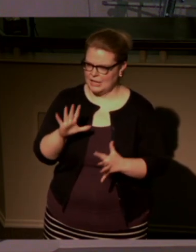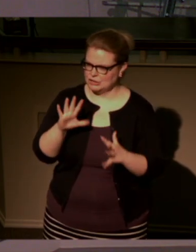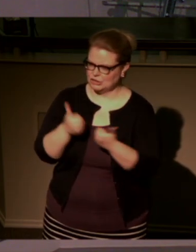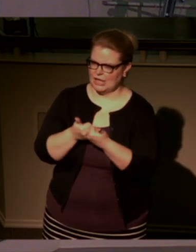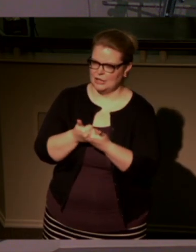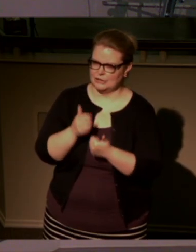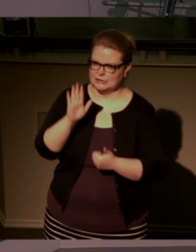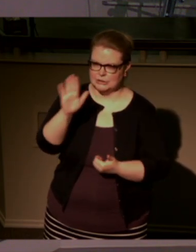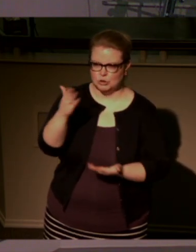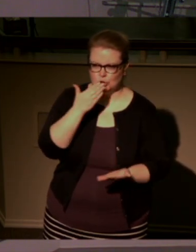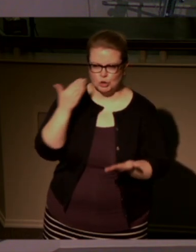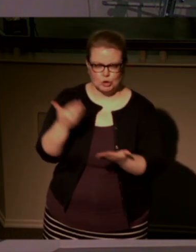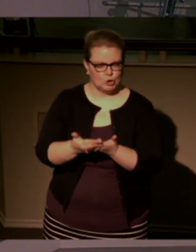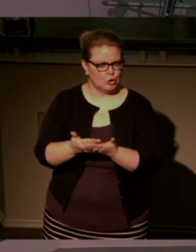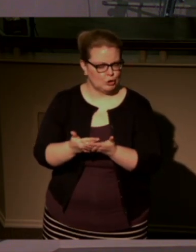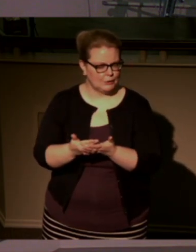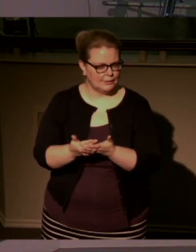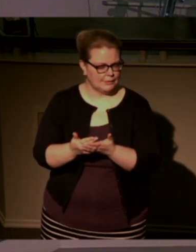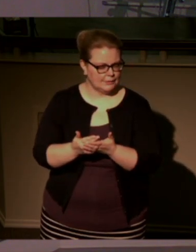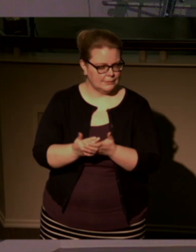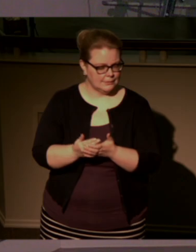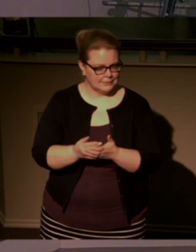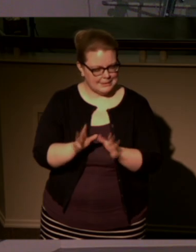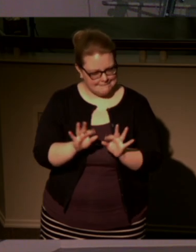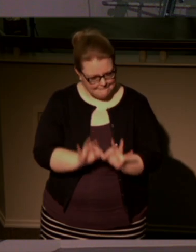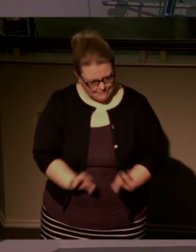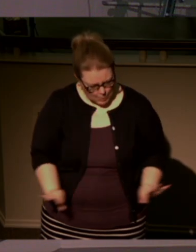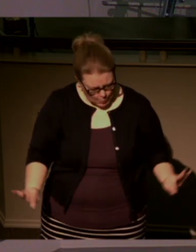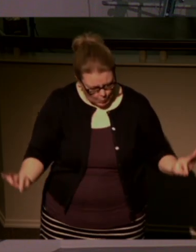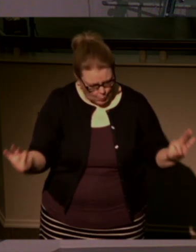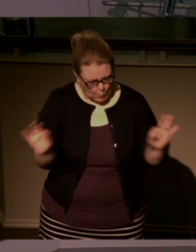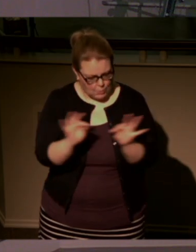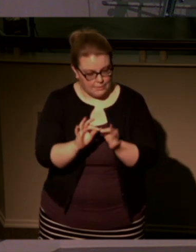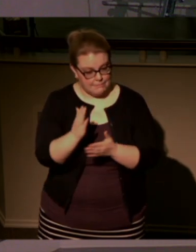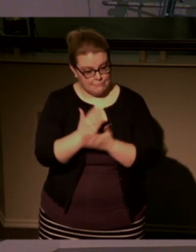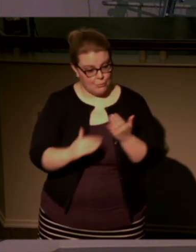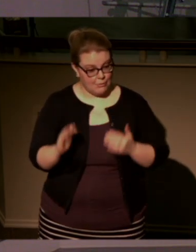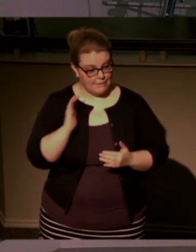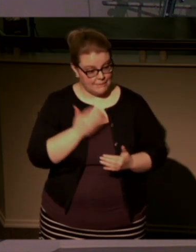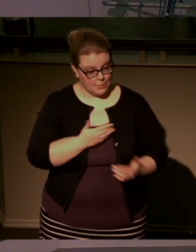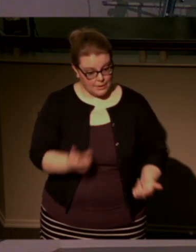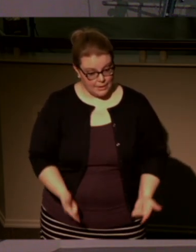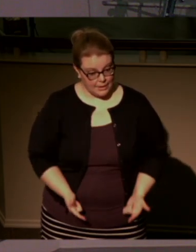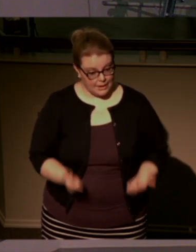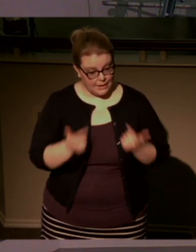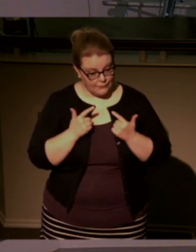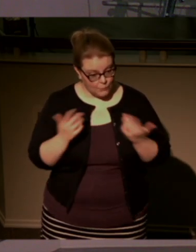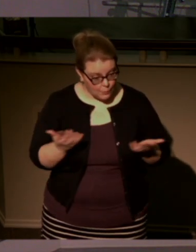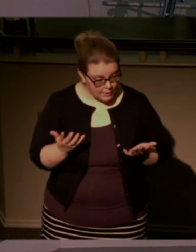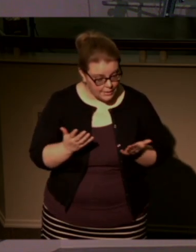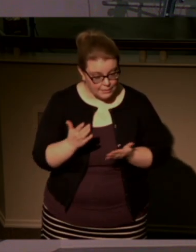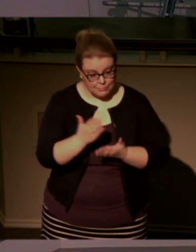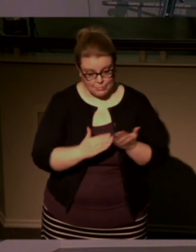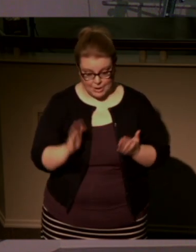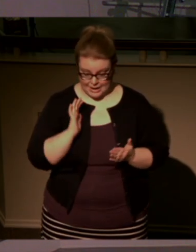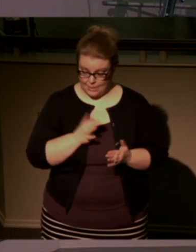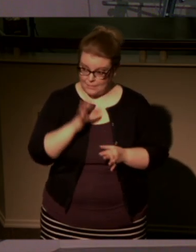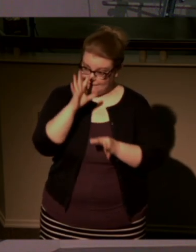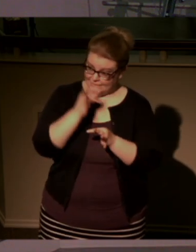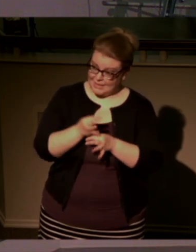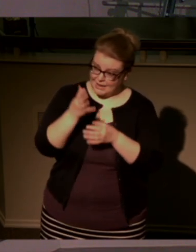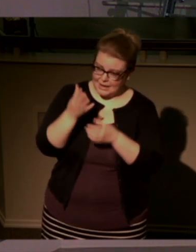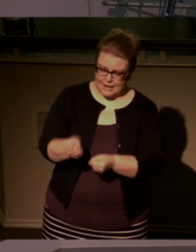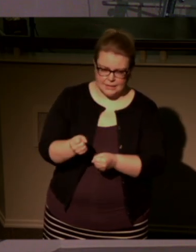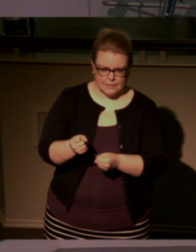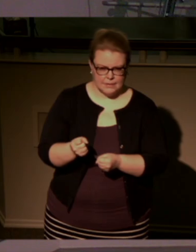I think is a fundamental part of our life and our faith is this